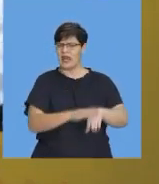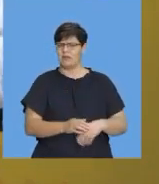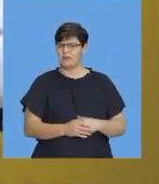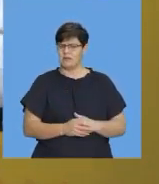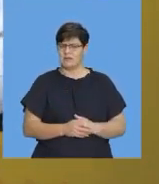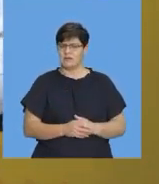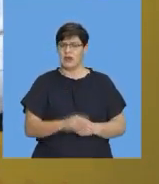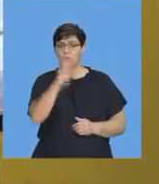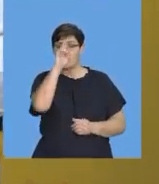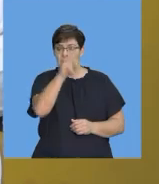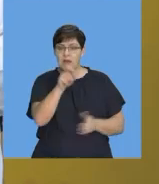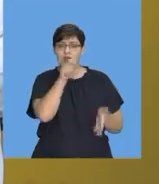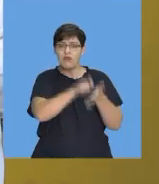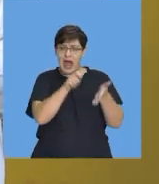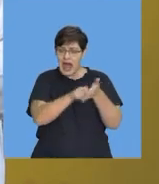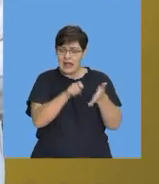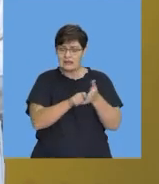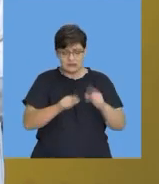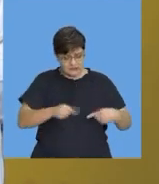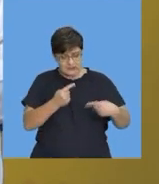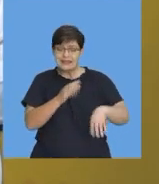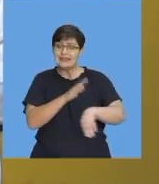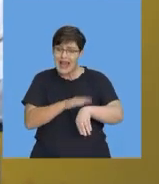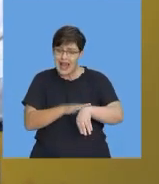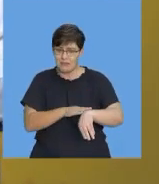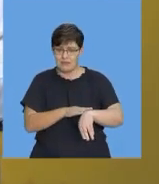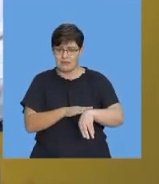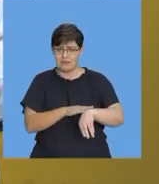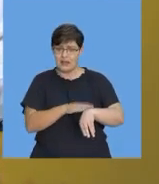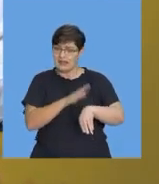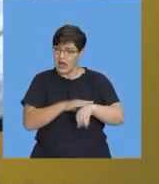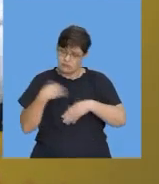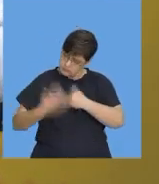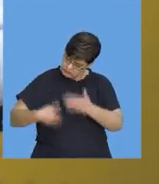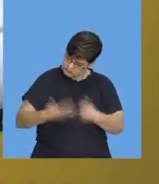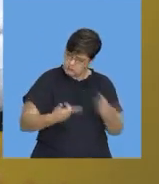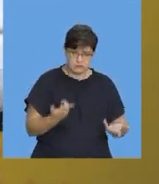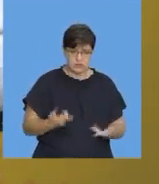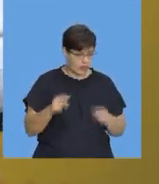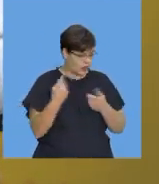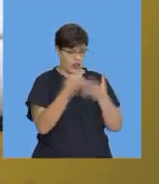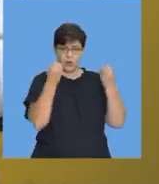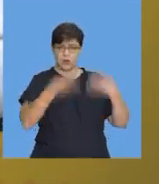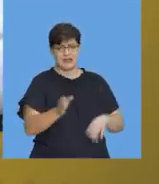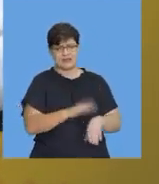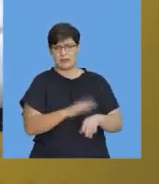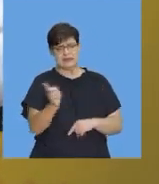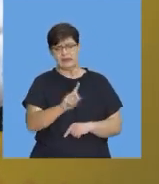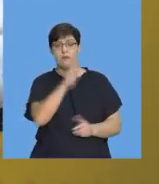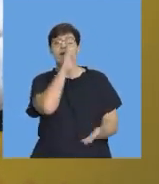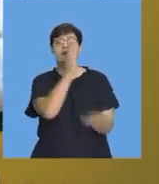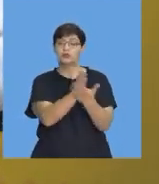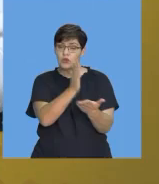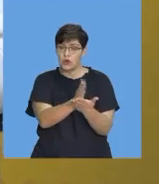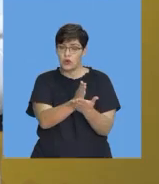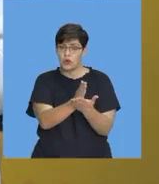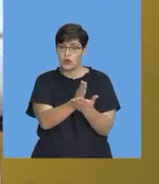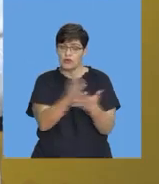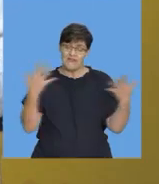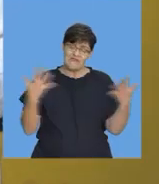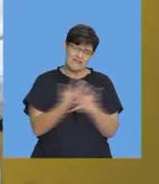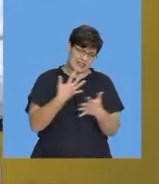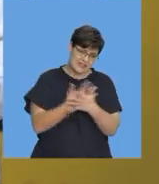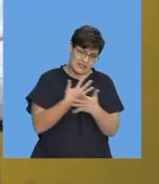you're writing against the clock. The clock is ticking. And therefore, you have to ensure that as quickly as